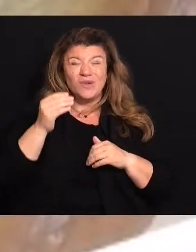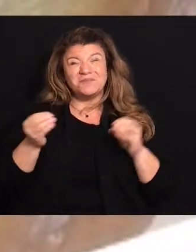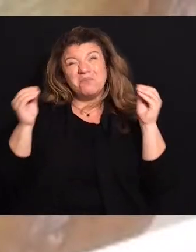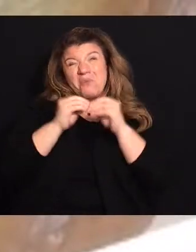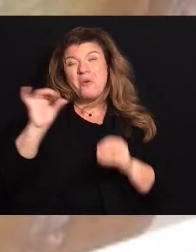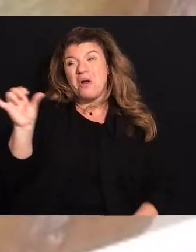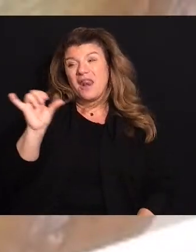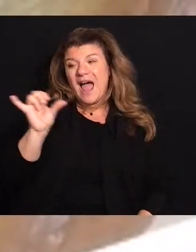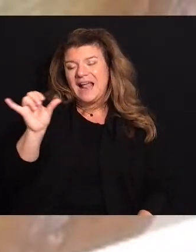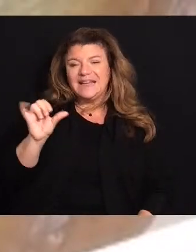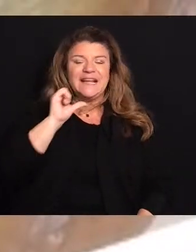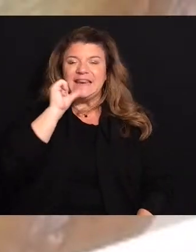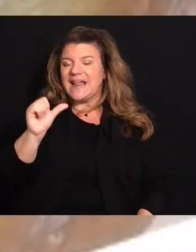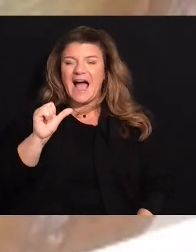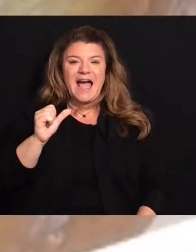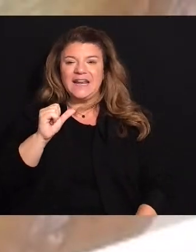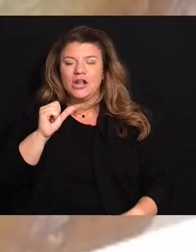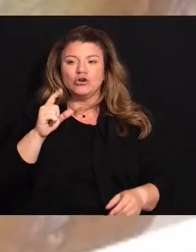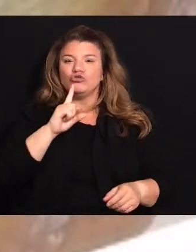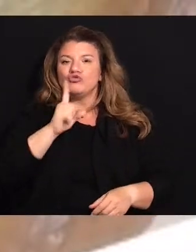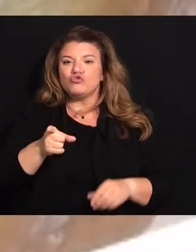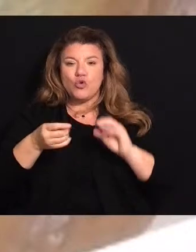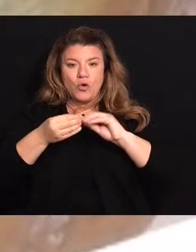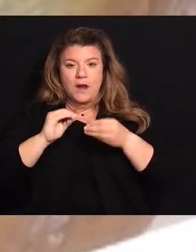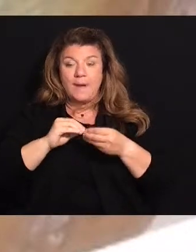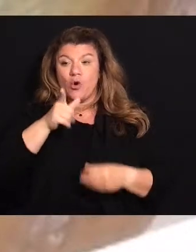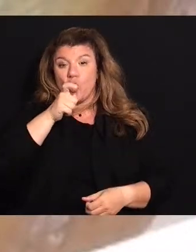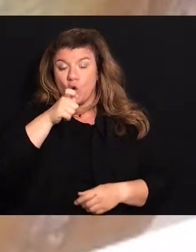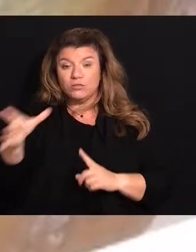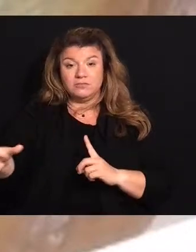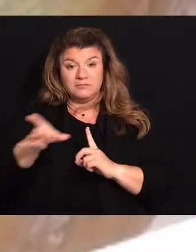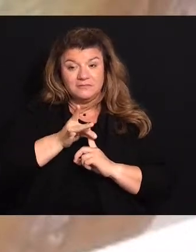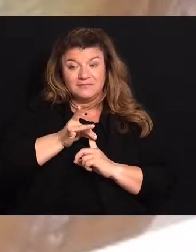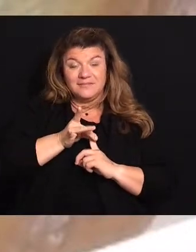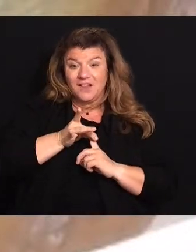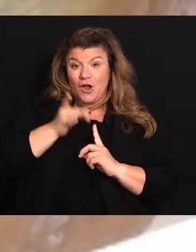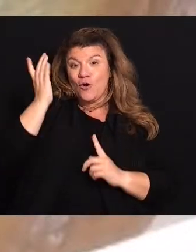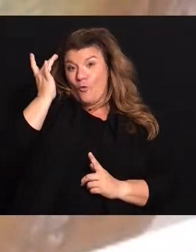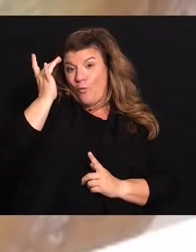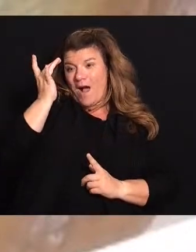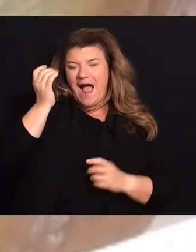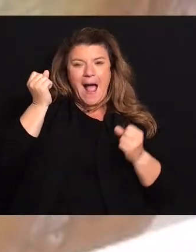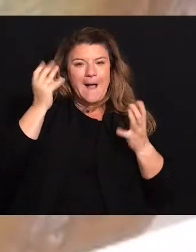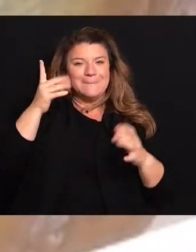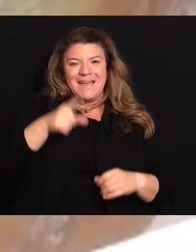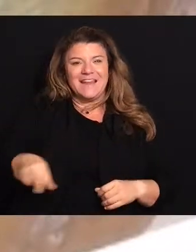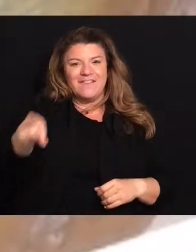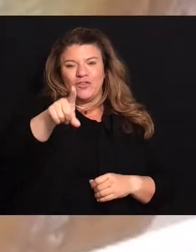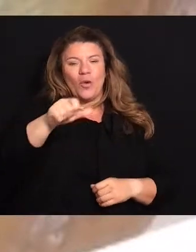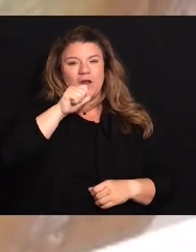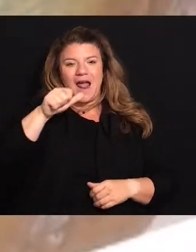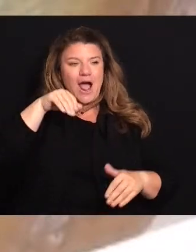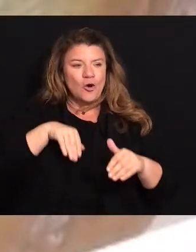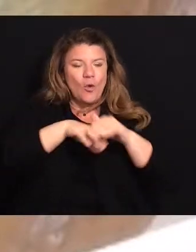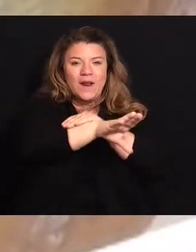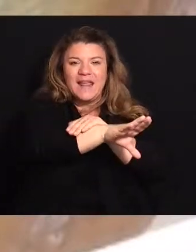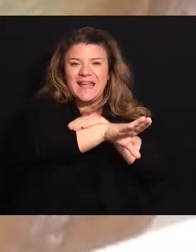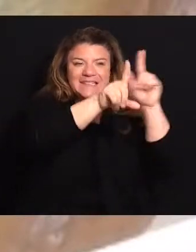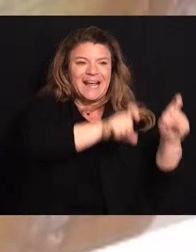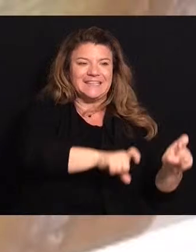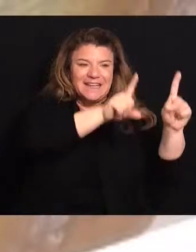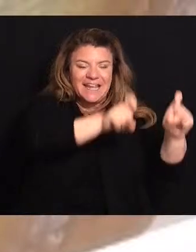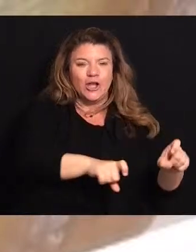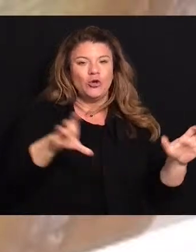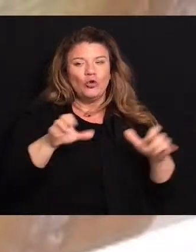an underrepresentation of the true number of people infected because many people aren't getting tested or testing at home. So